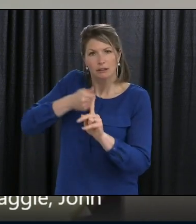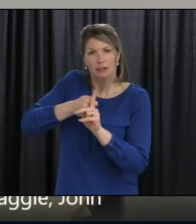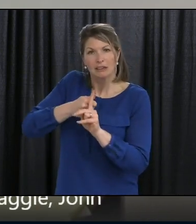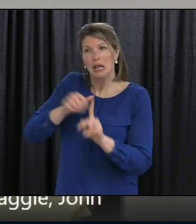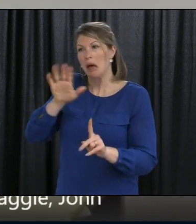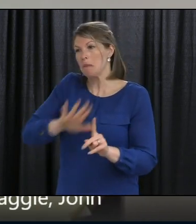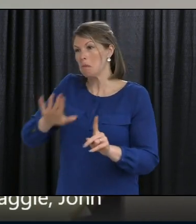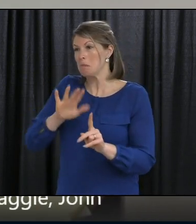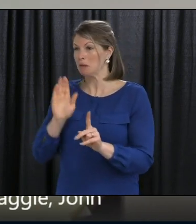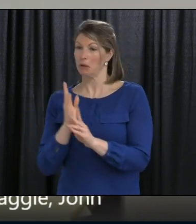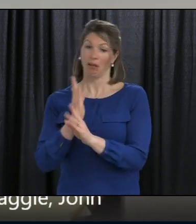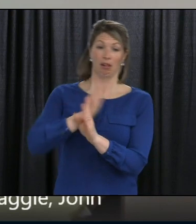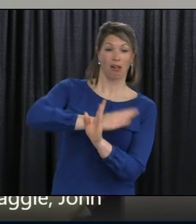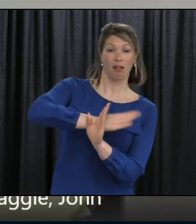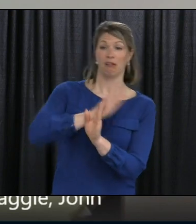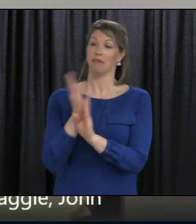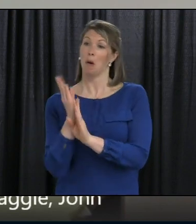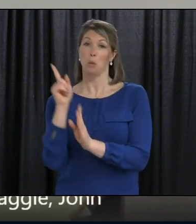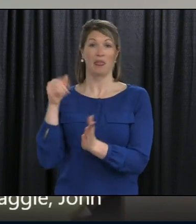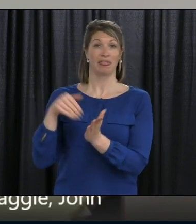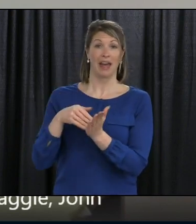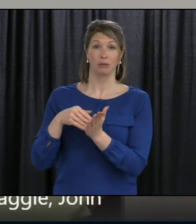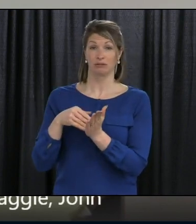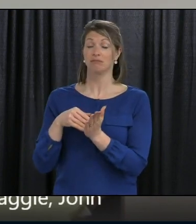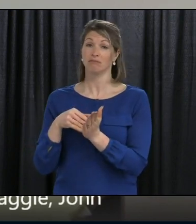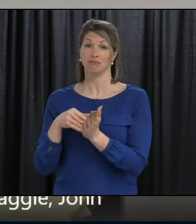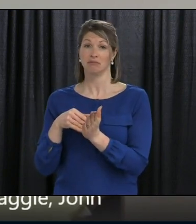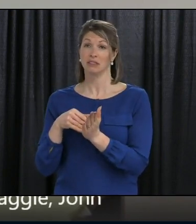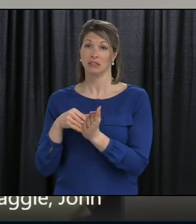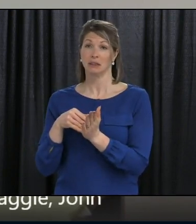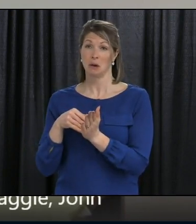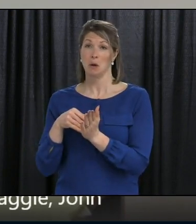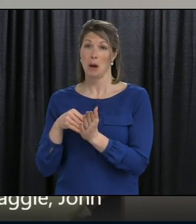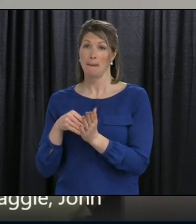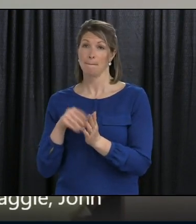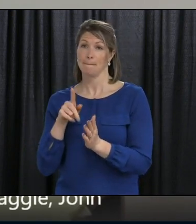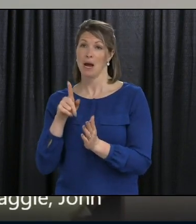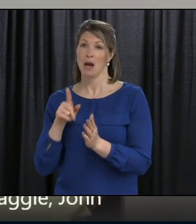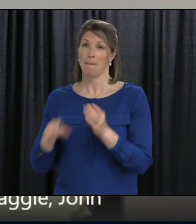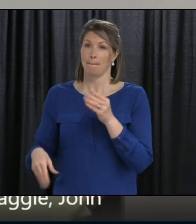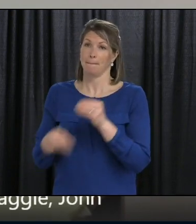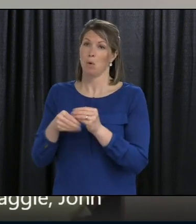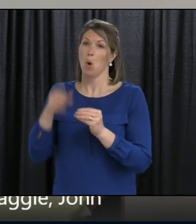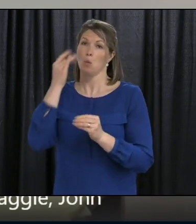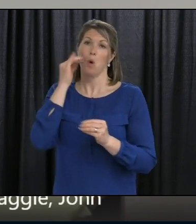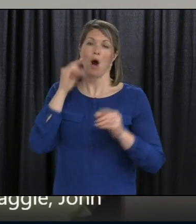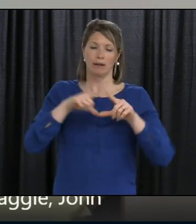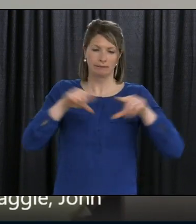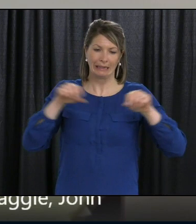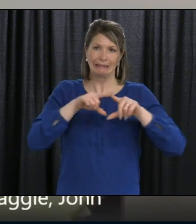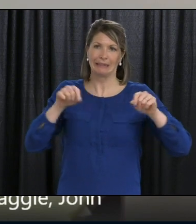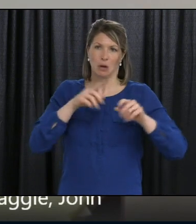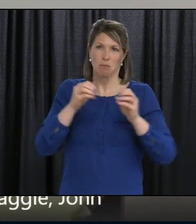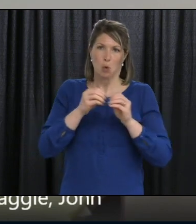1,000, maybe. Certainly, we can supply you that in table form if it helps. Thank